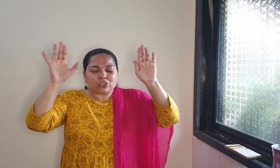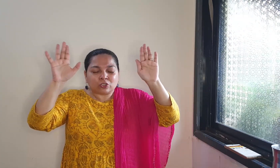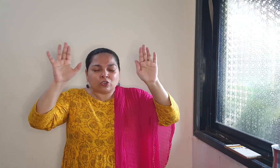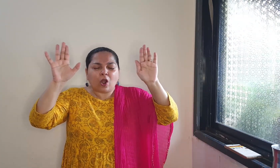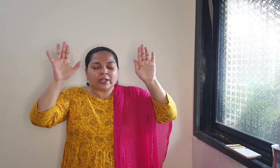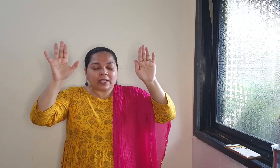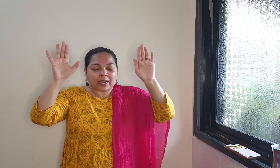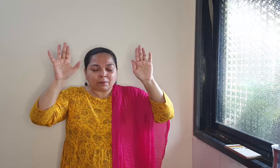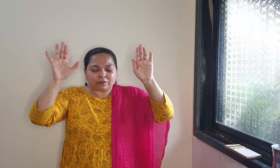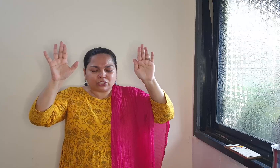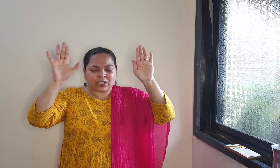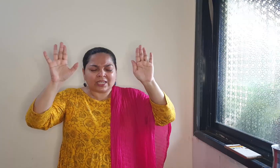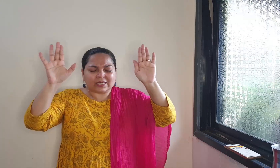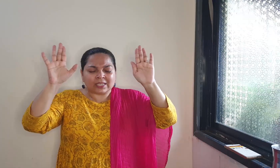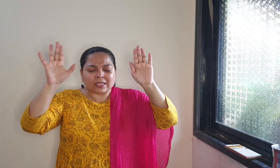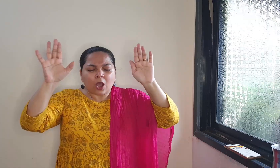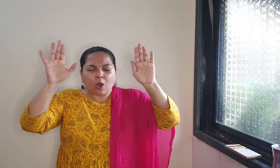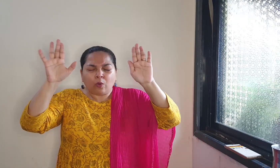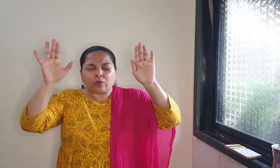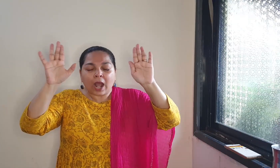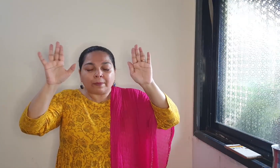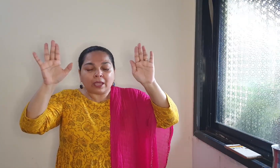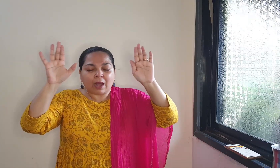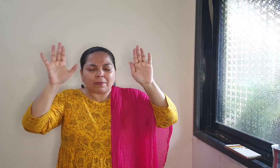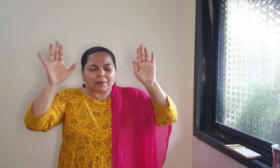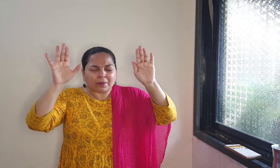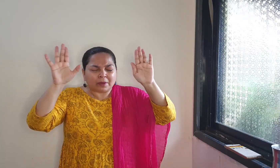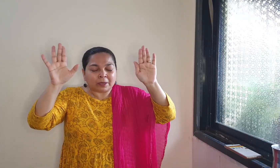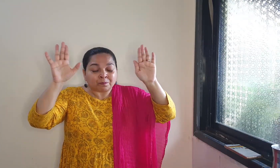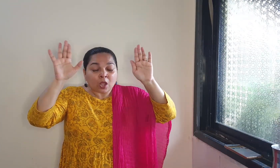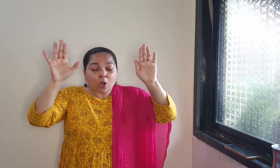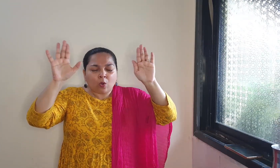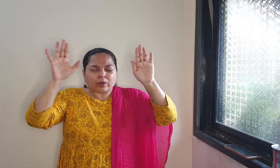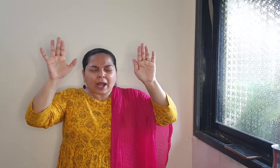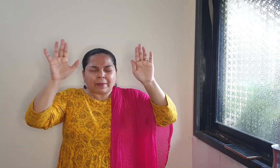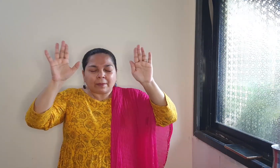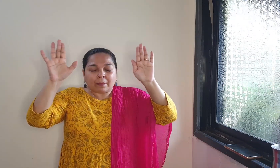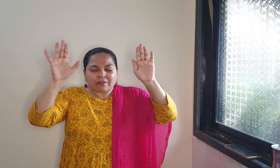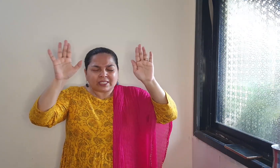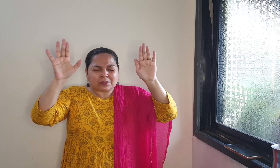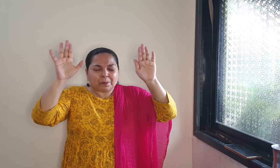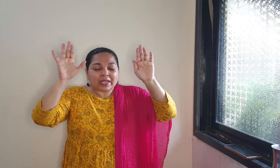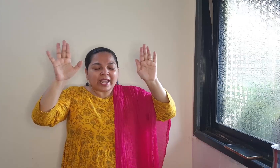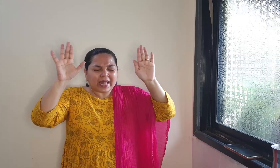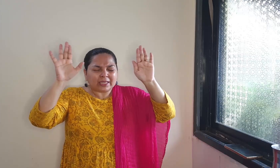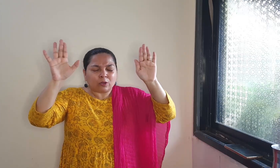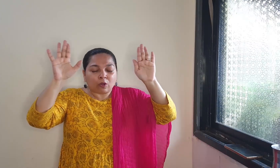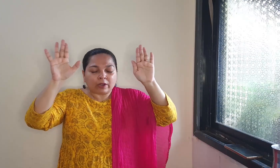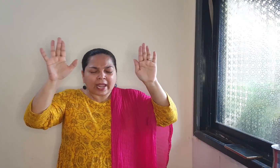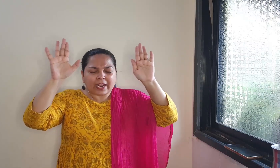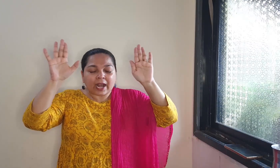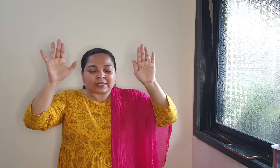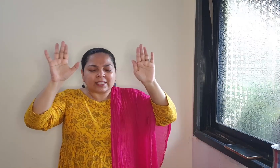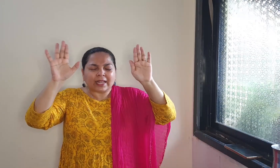is restored in the name of Jesus. Ho ra be ba ba ba ba ba. O ra be ba ba. We speak health, O